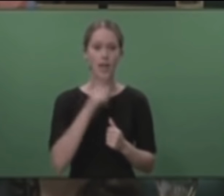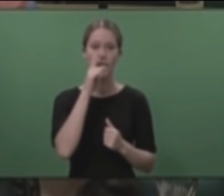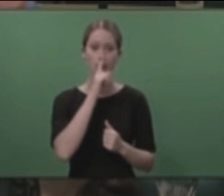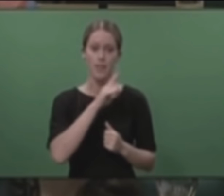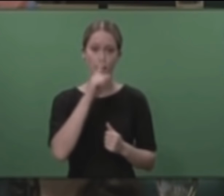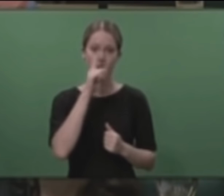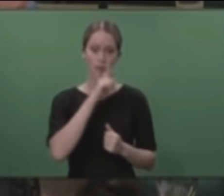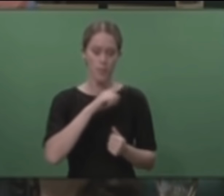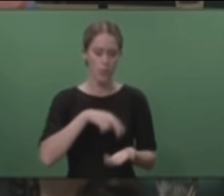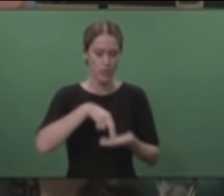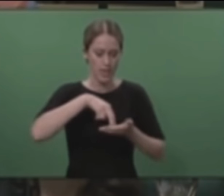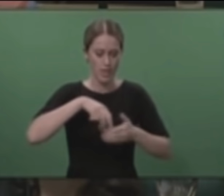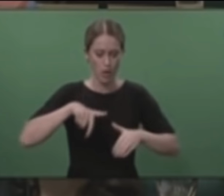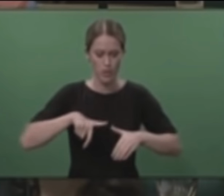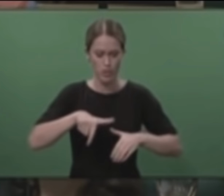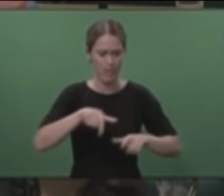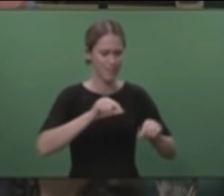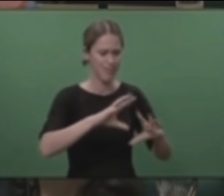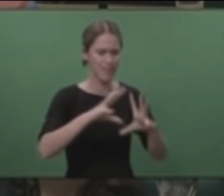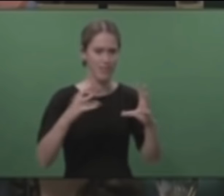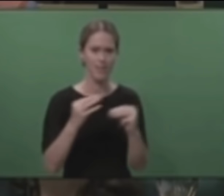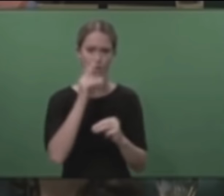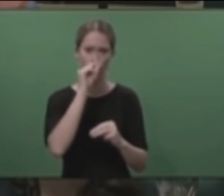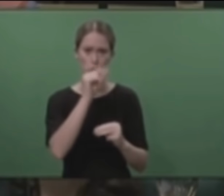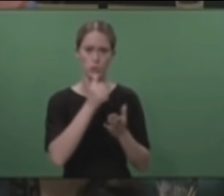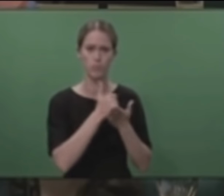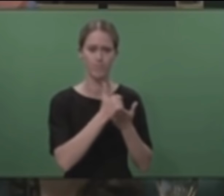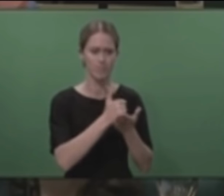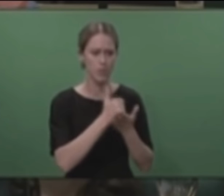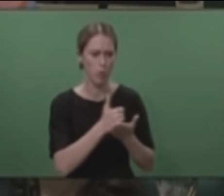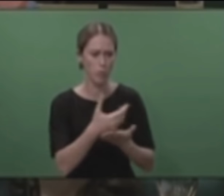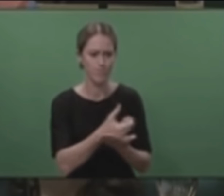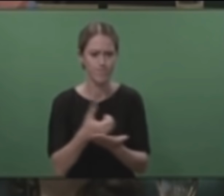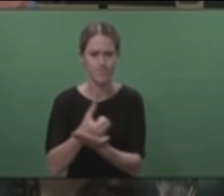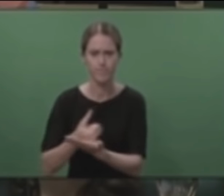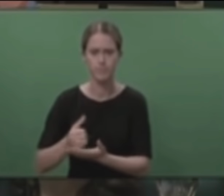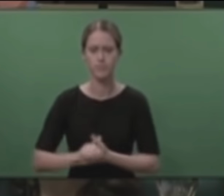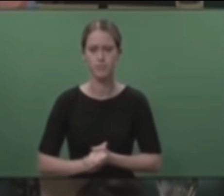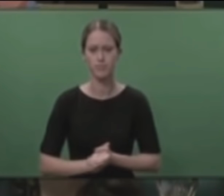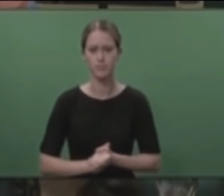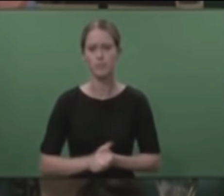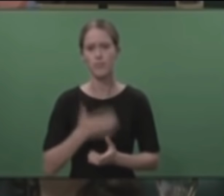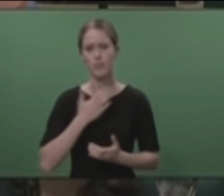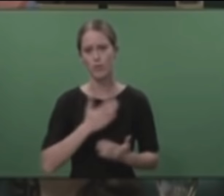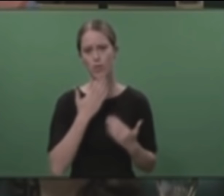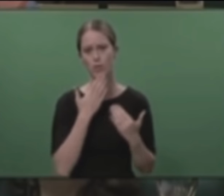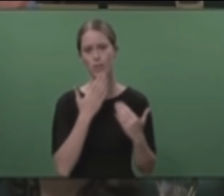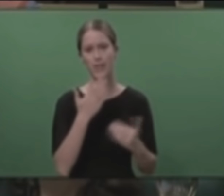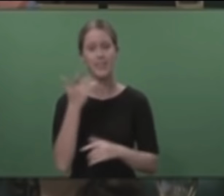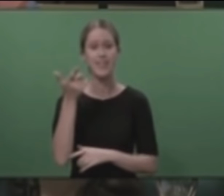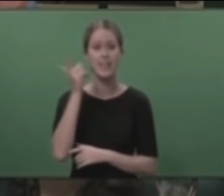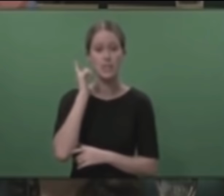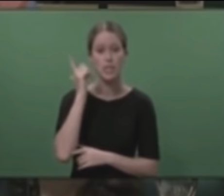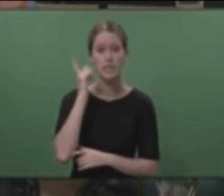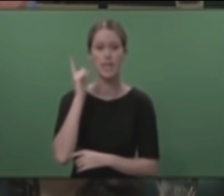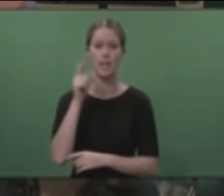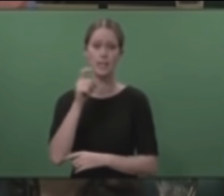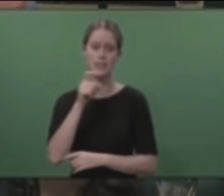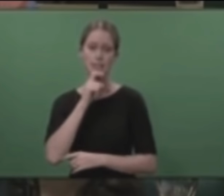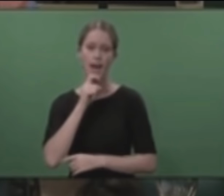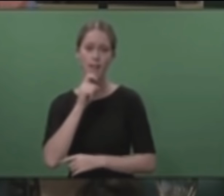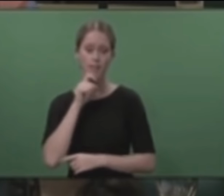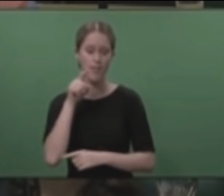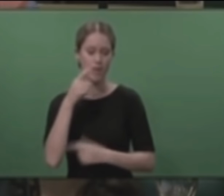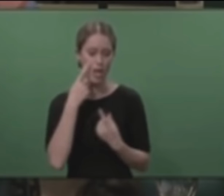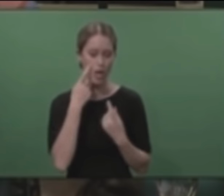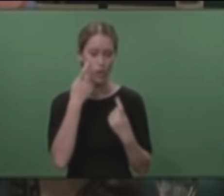standing on the street who did all they could to support those in need. I want to thank the teachers and staff who